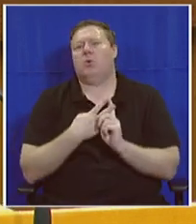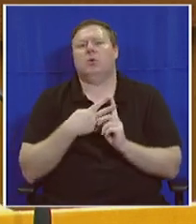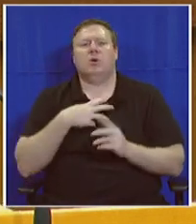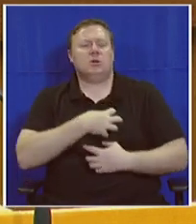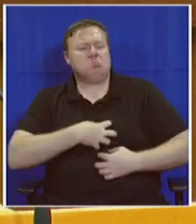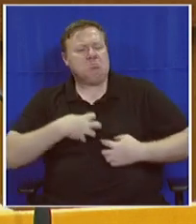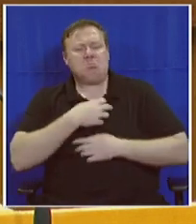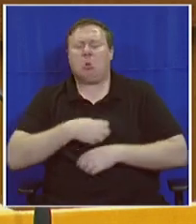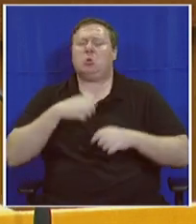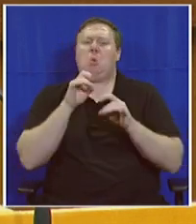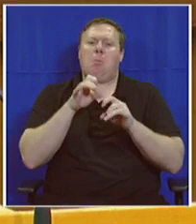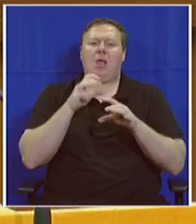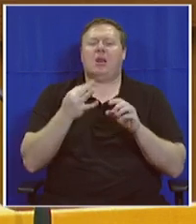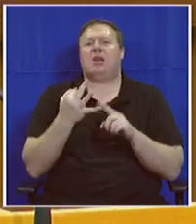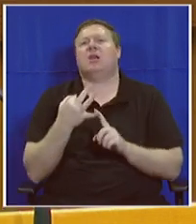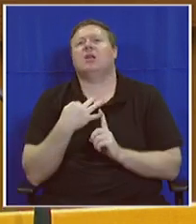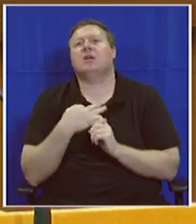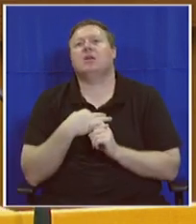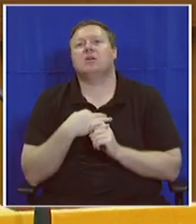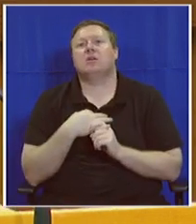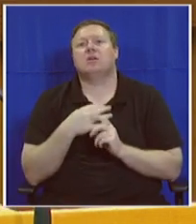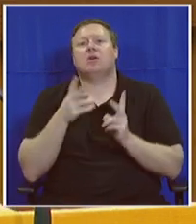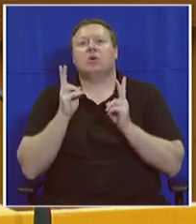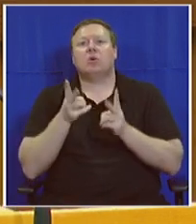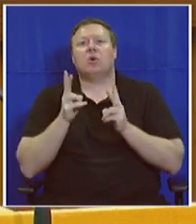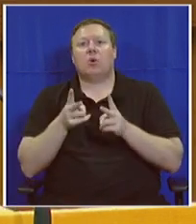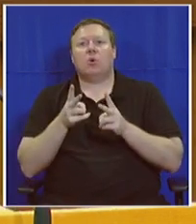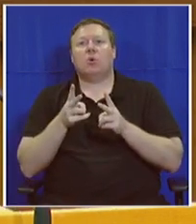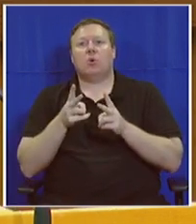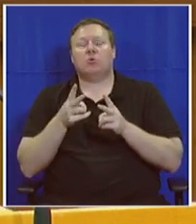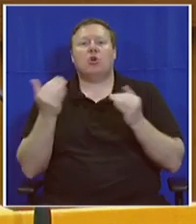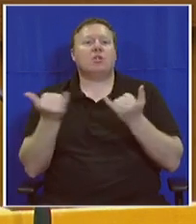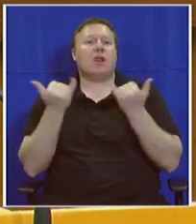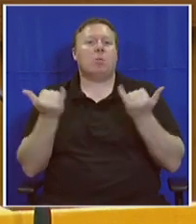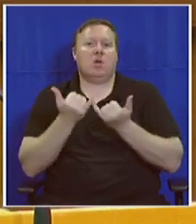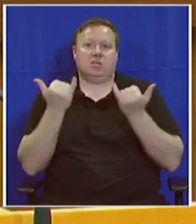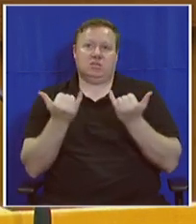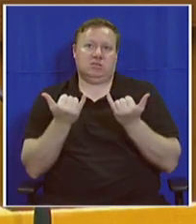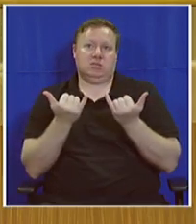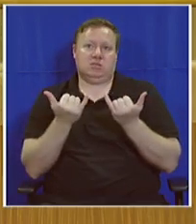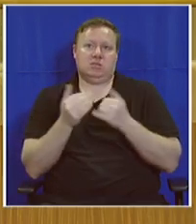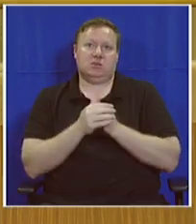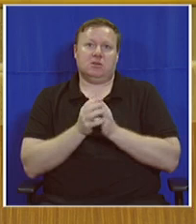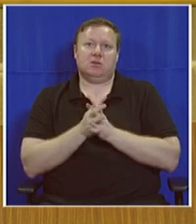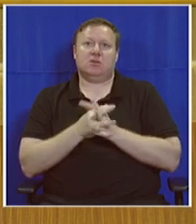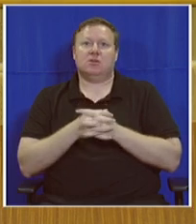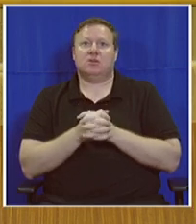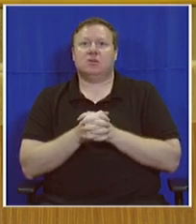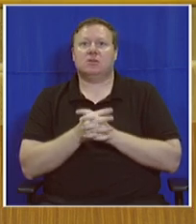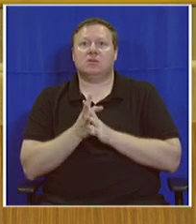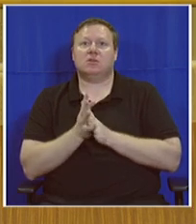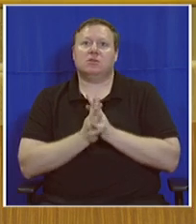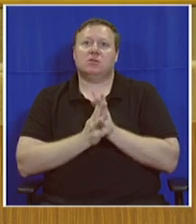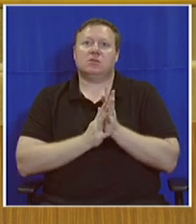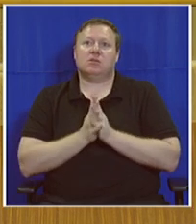emotional pain, but it can also be a source of celebration. And I think in the case of